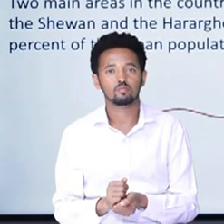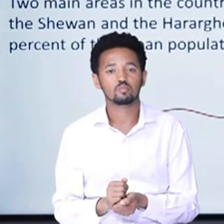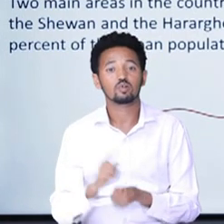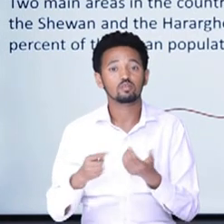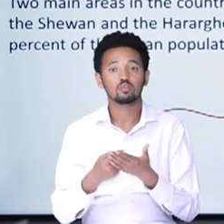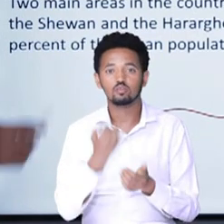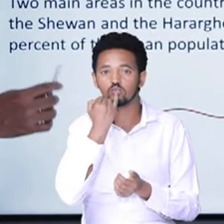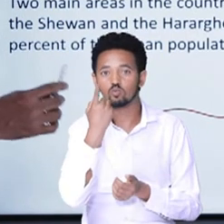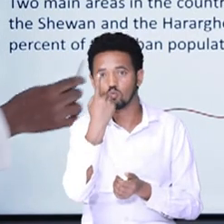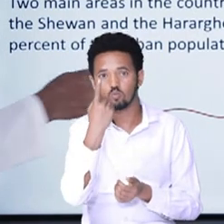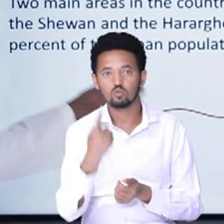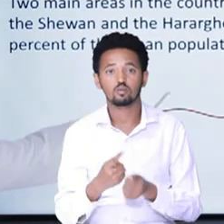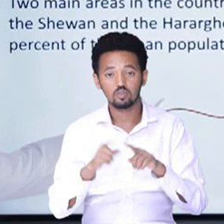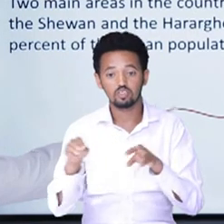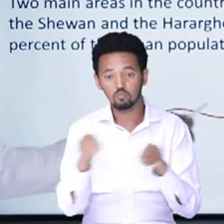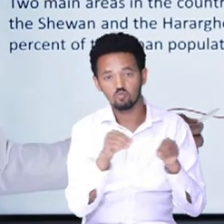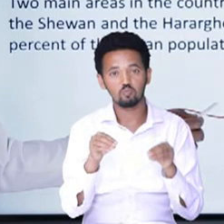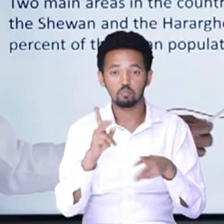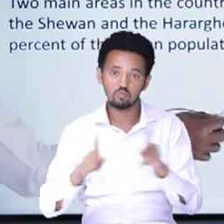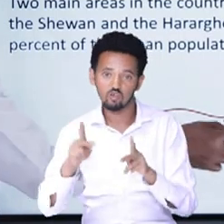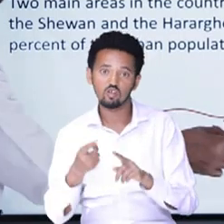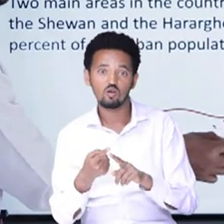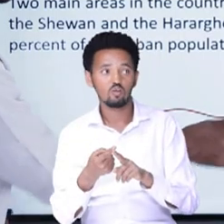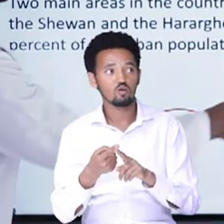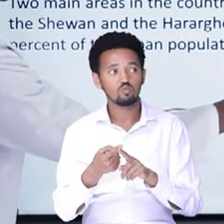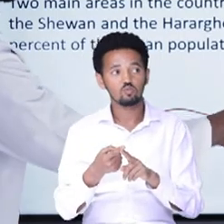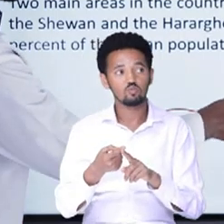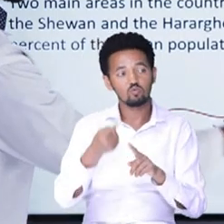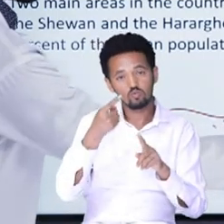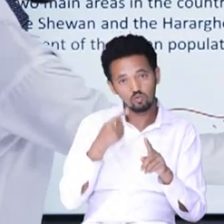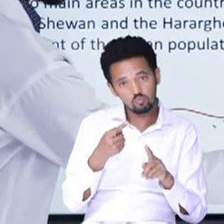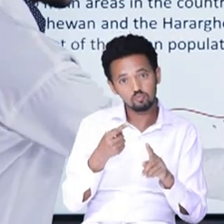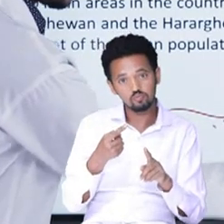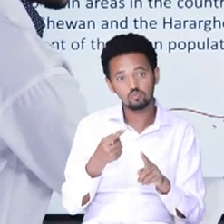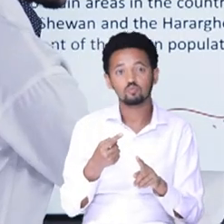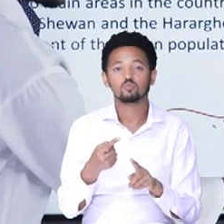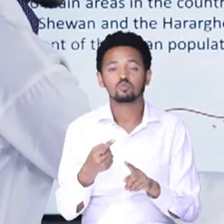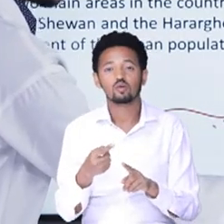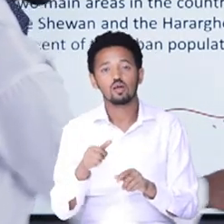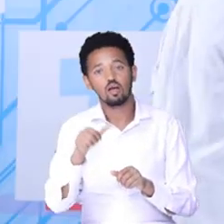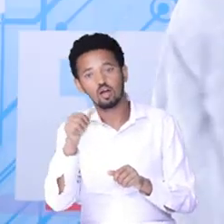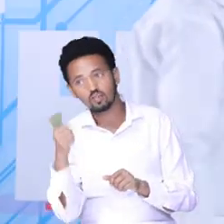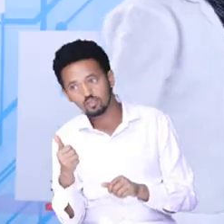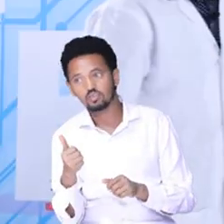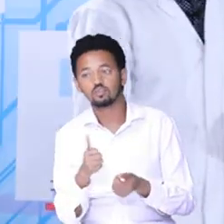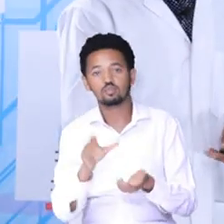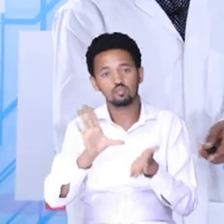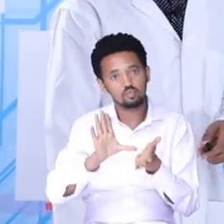This is one, by the movement of peoples from region to the central parts of the country.